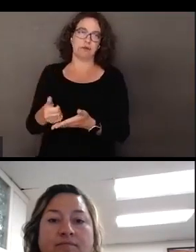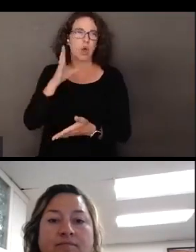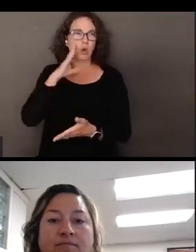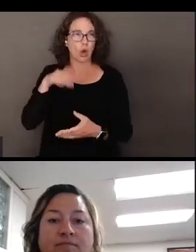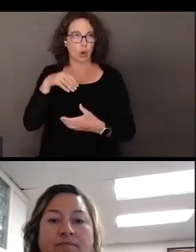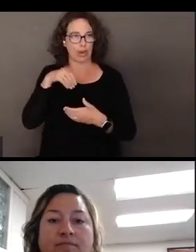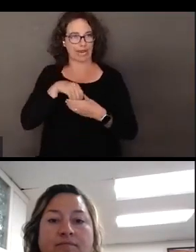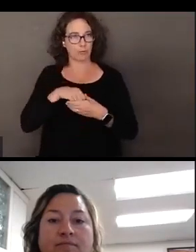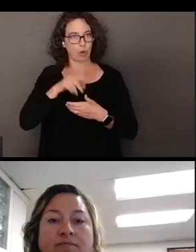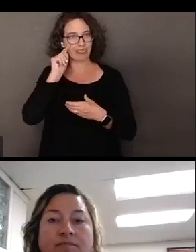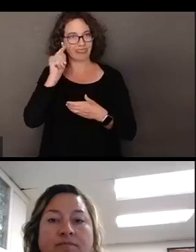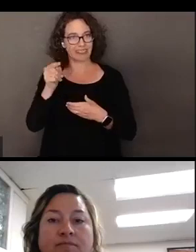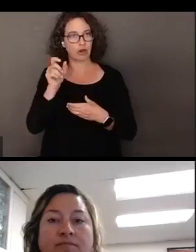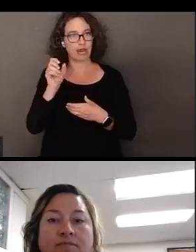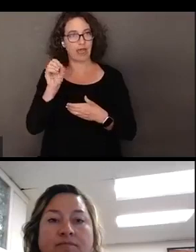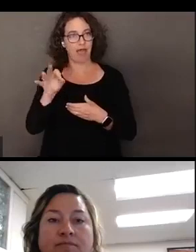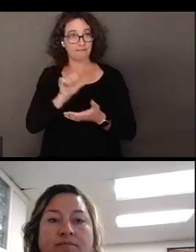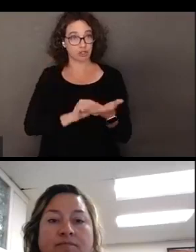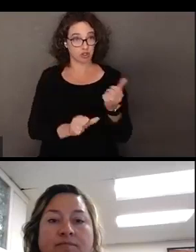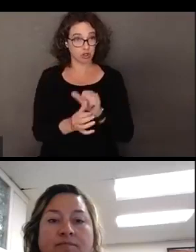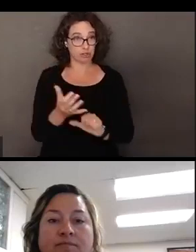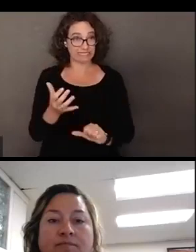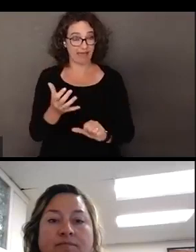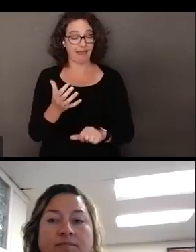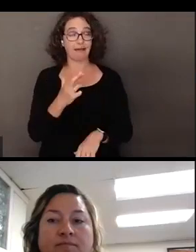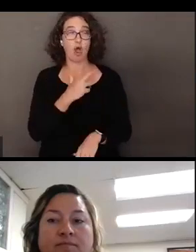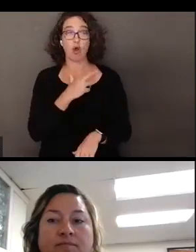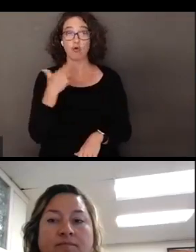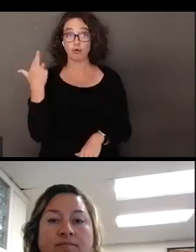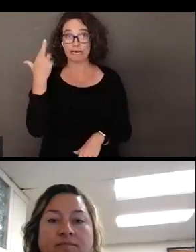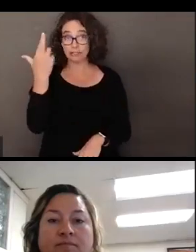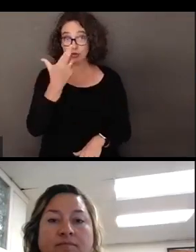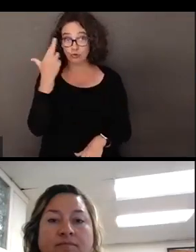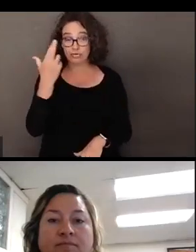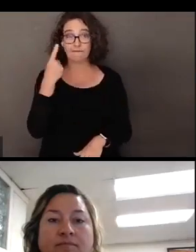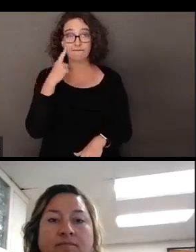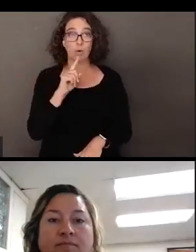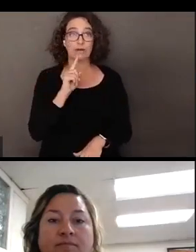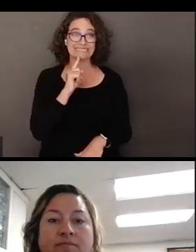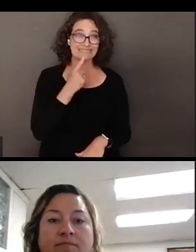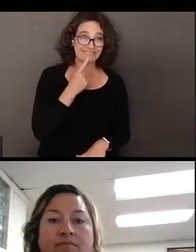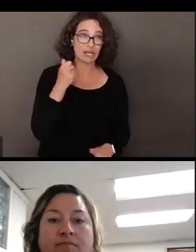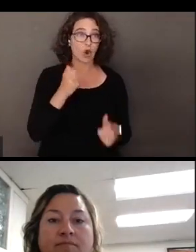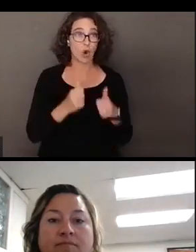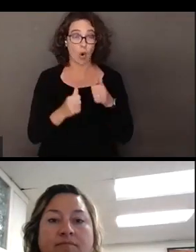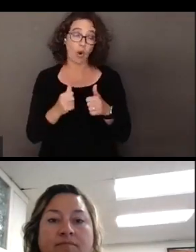that two of the biggest risk factors in terms of very severe or fatal suicide,